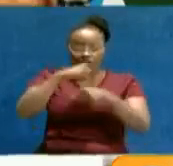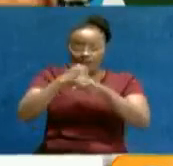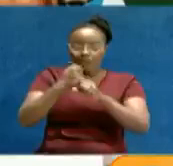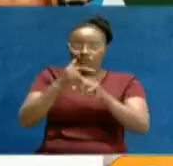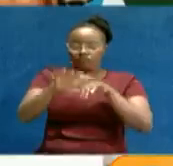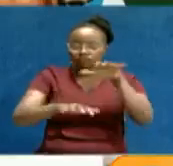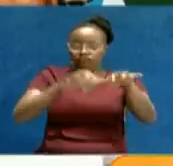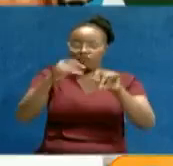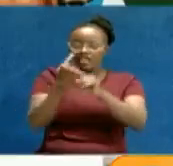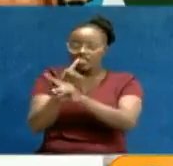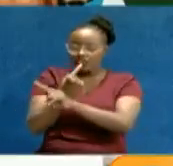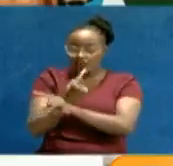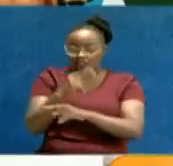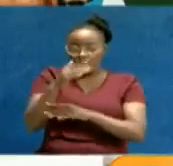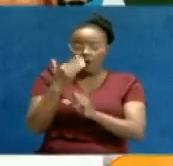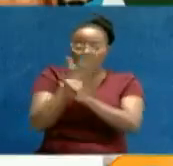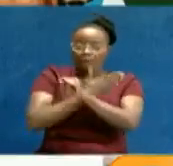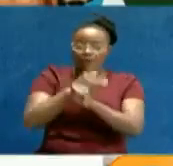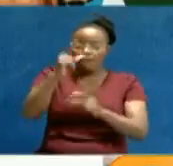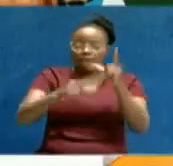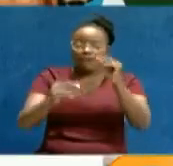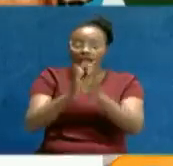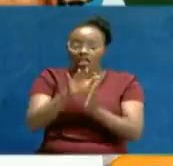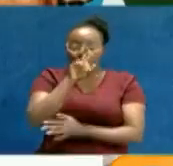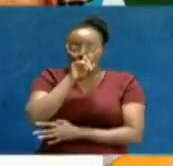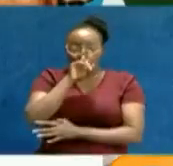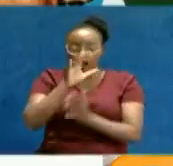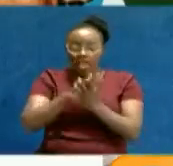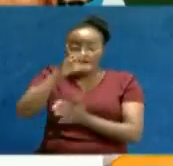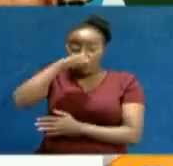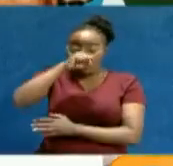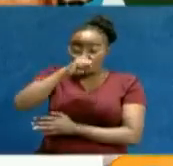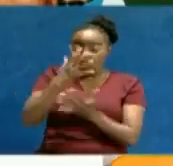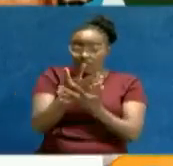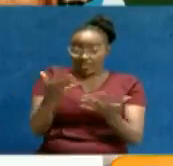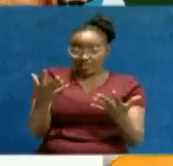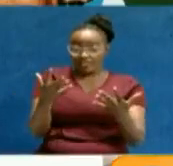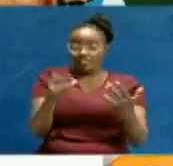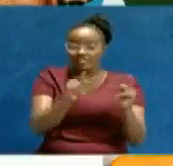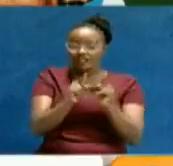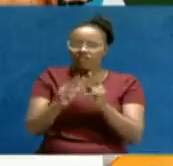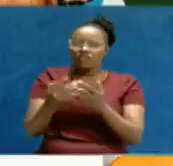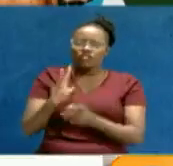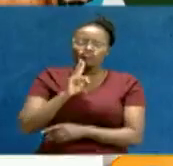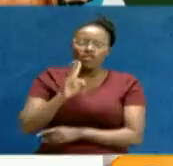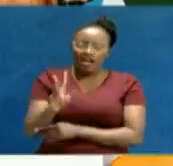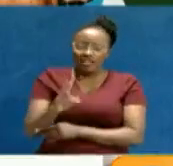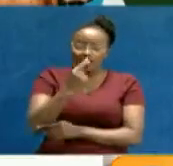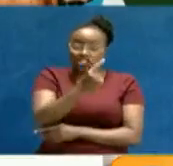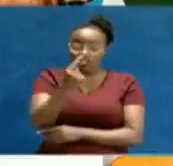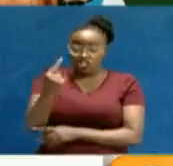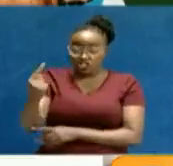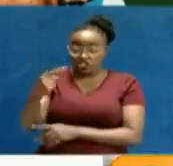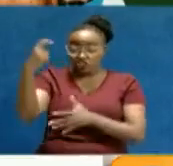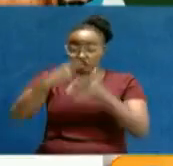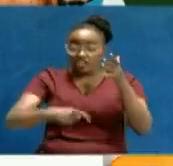has imposed different levies on beef, milk and poultry, and pork products. A levy of over 200 shillings per kilogram